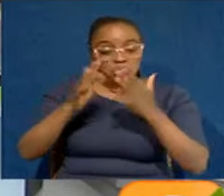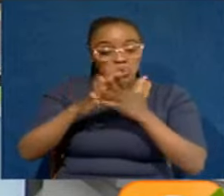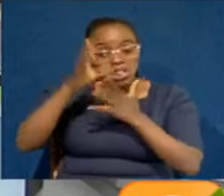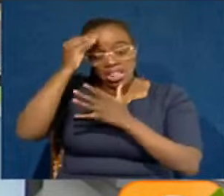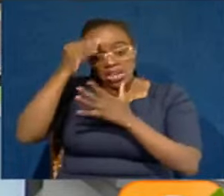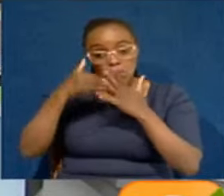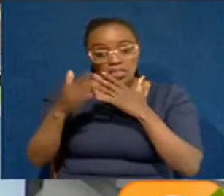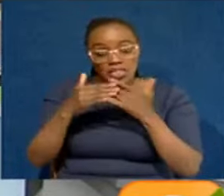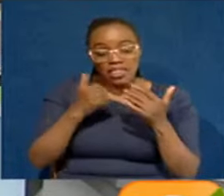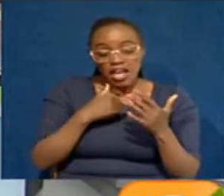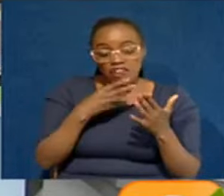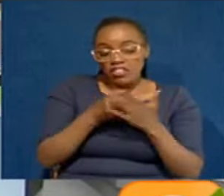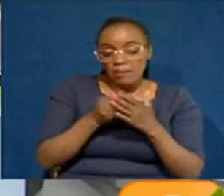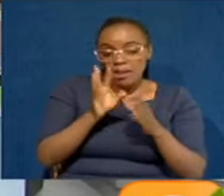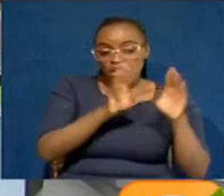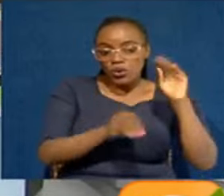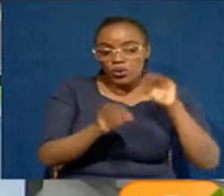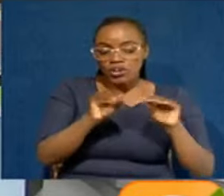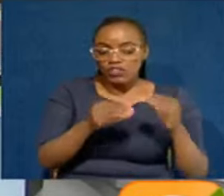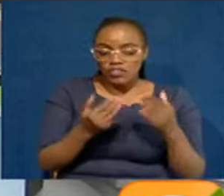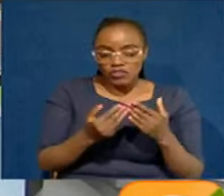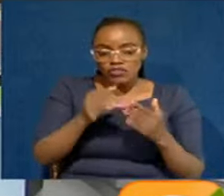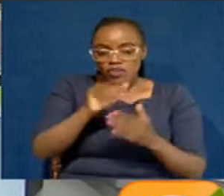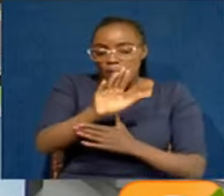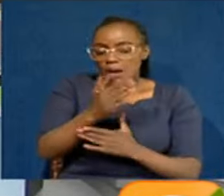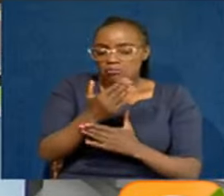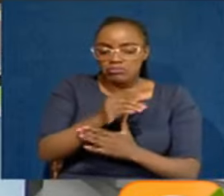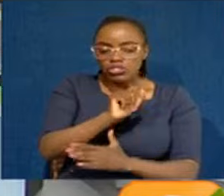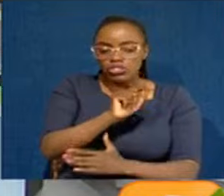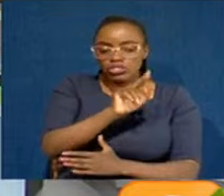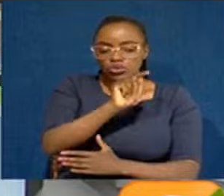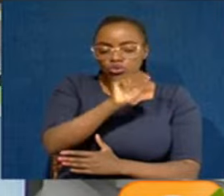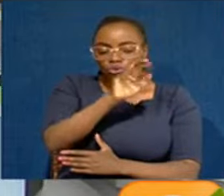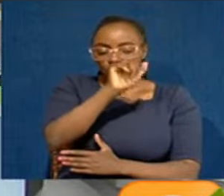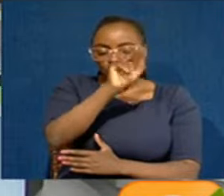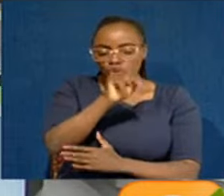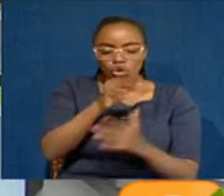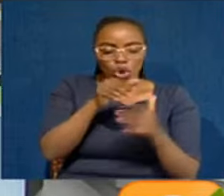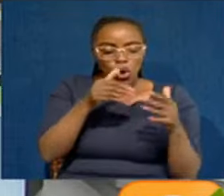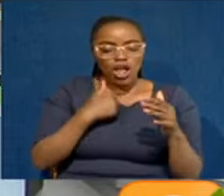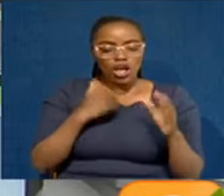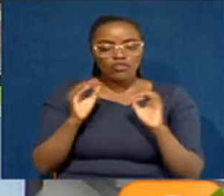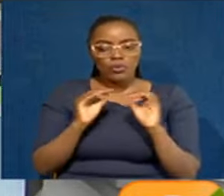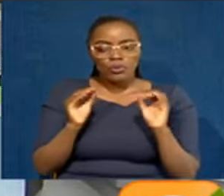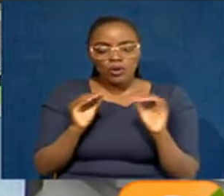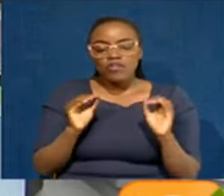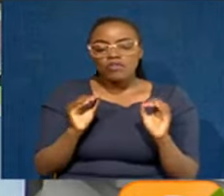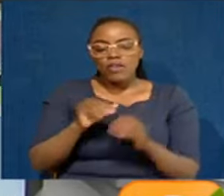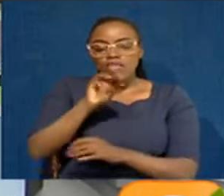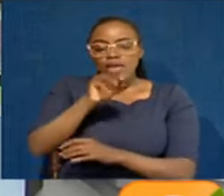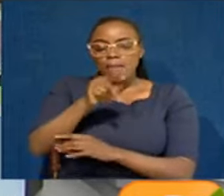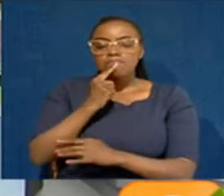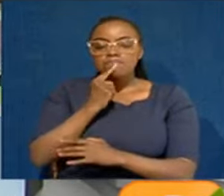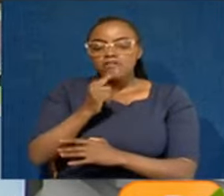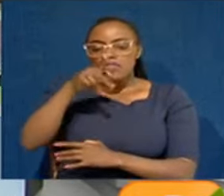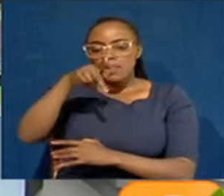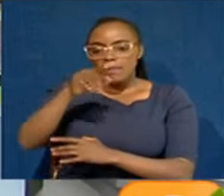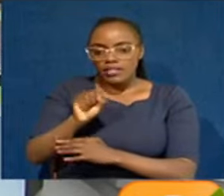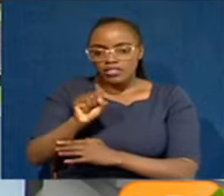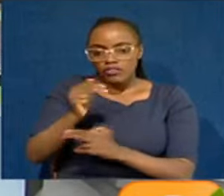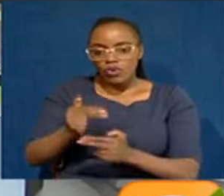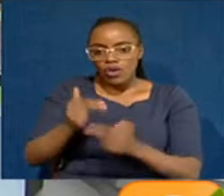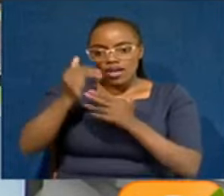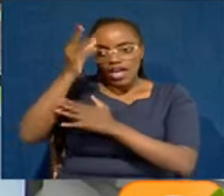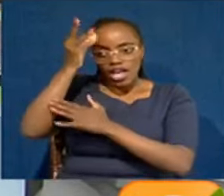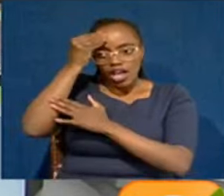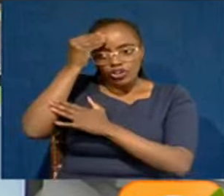the household contribution for tuition or not. National Assembly members told the Principal Secretary for Higher